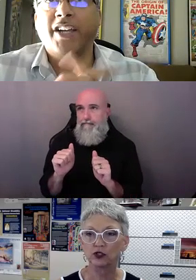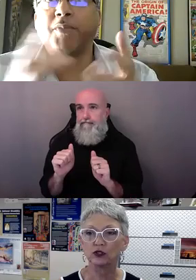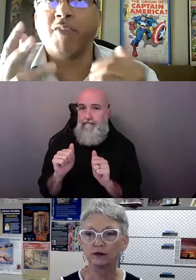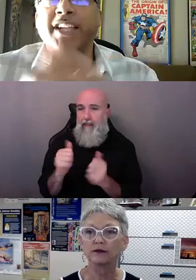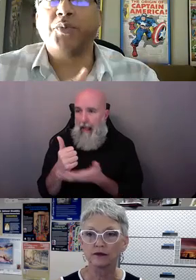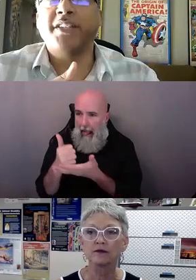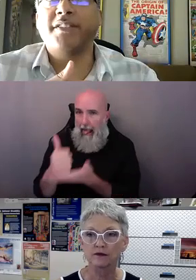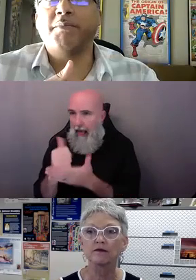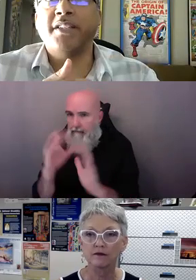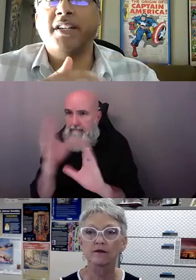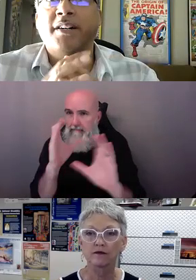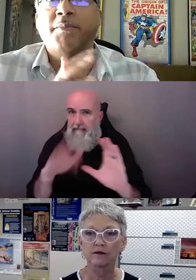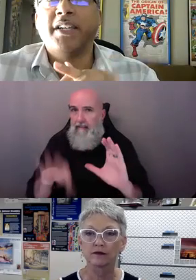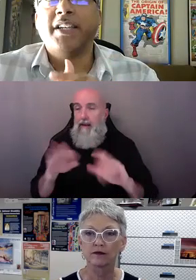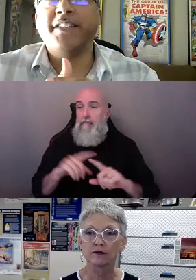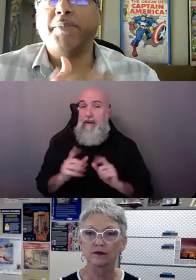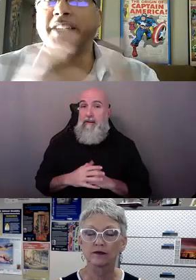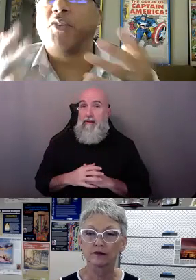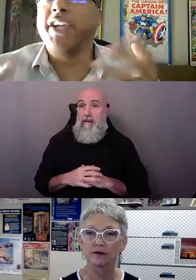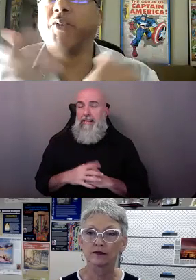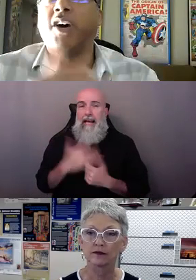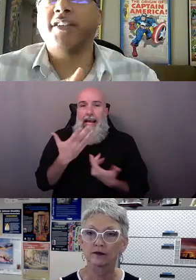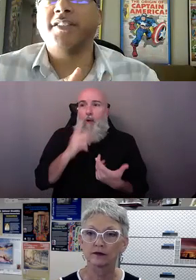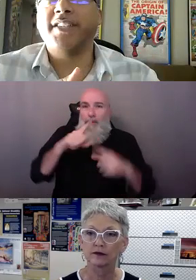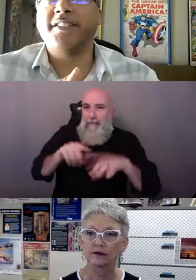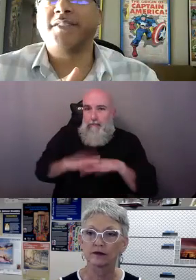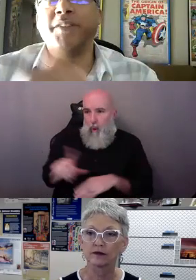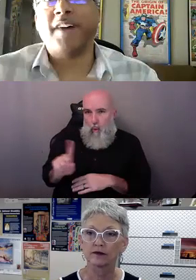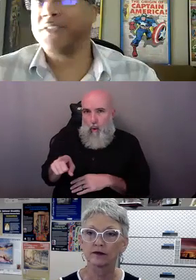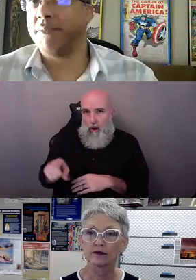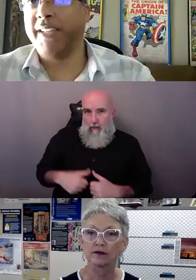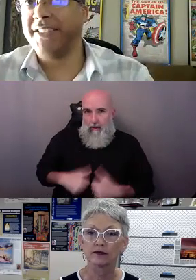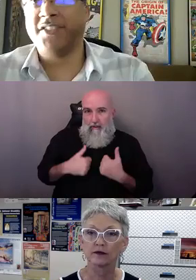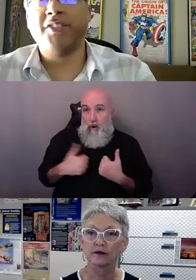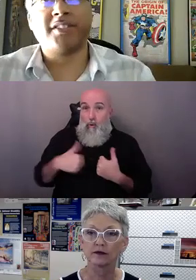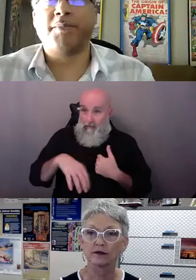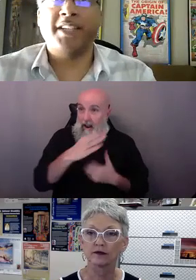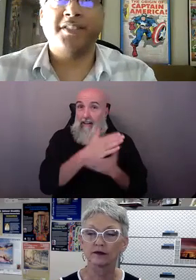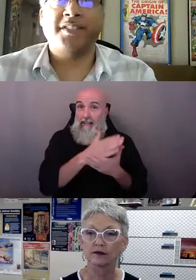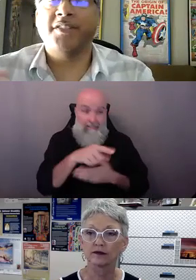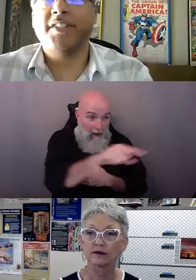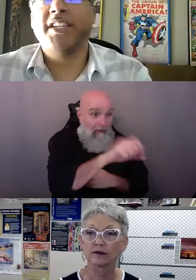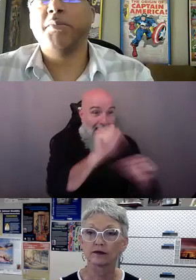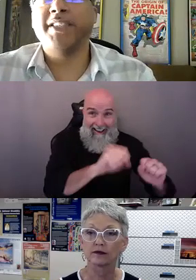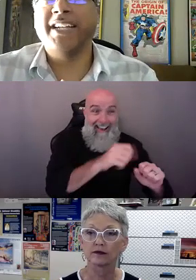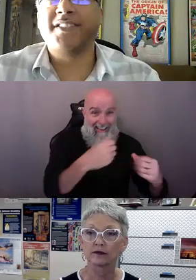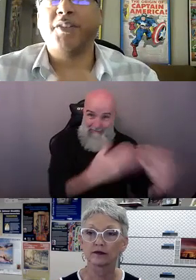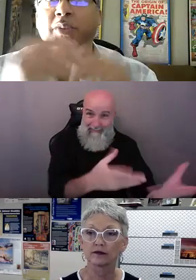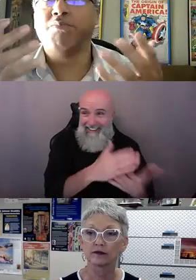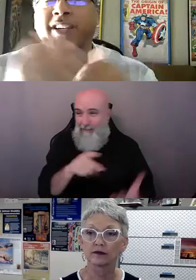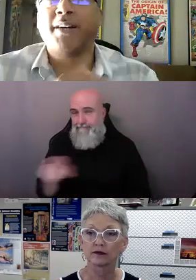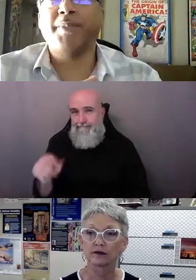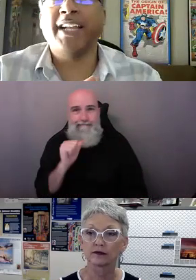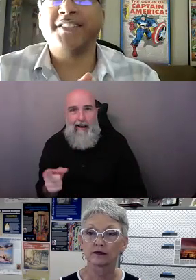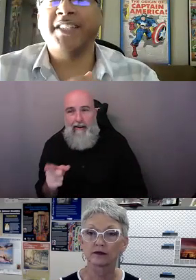try to help arrange with. But it depends on where you are. The tests, we found some places do it, some places don't. But that's something